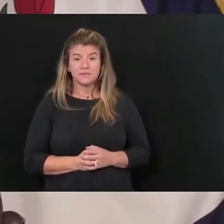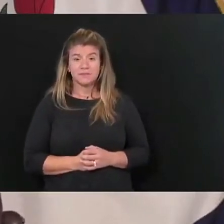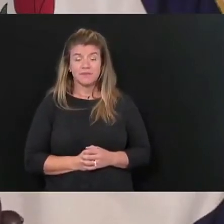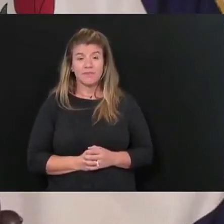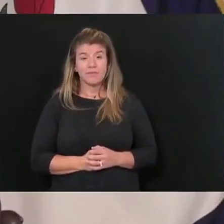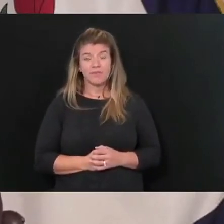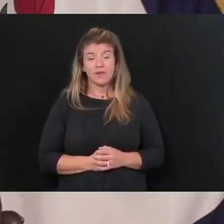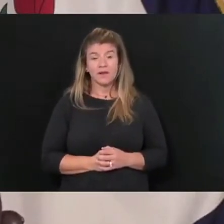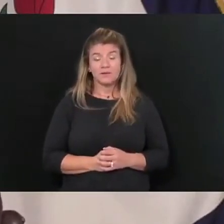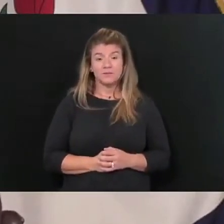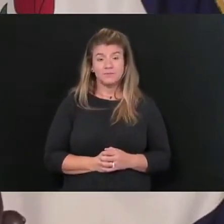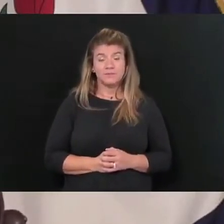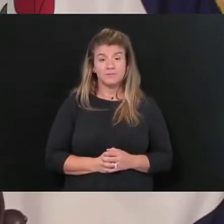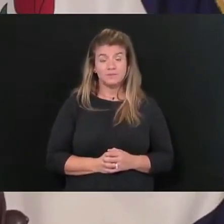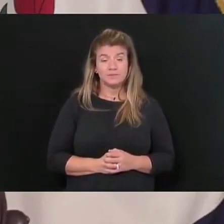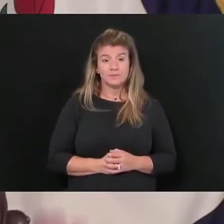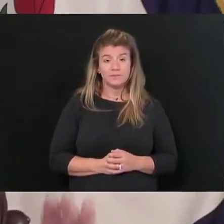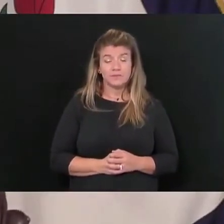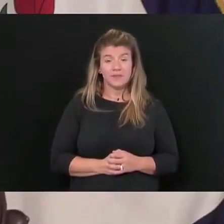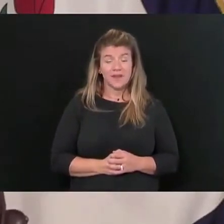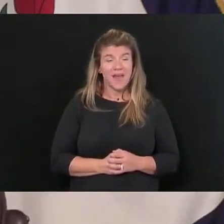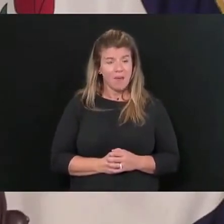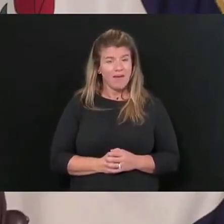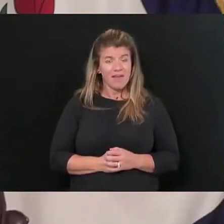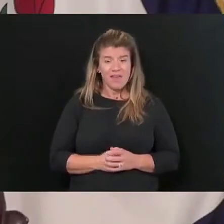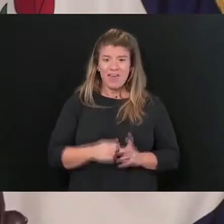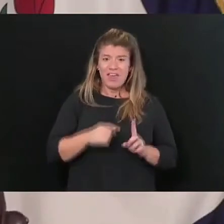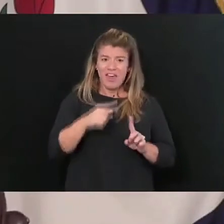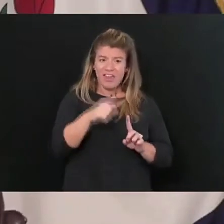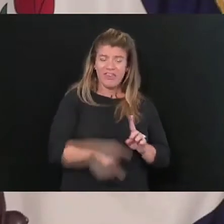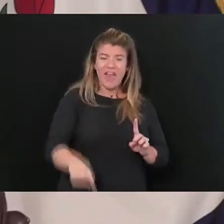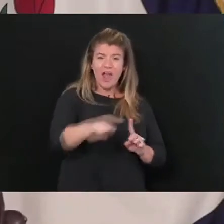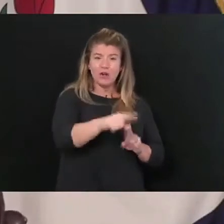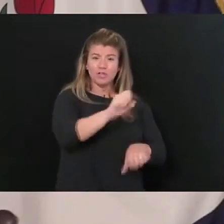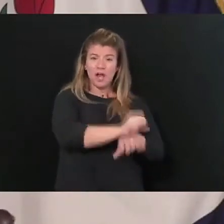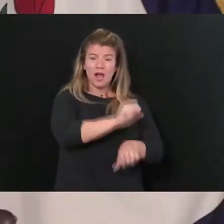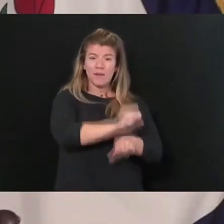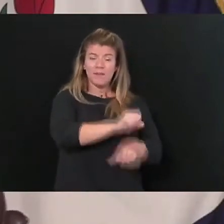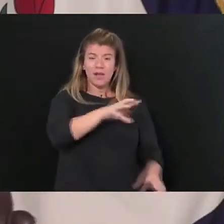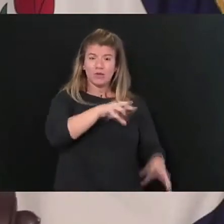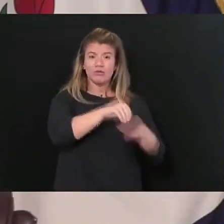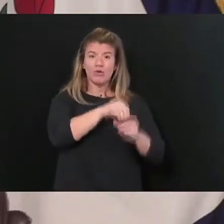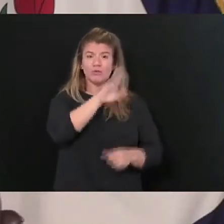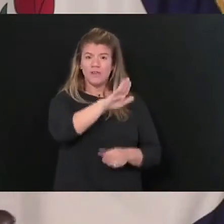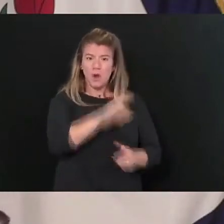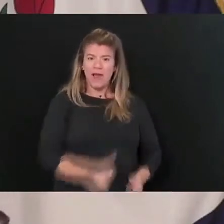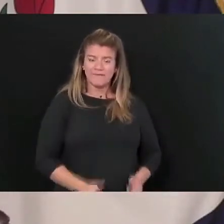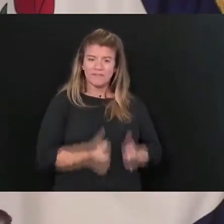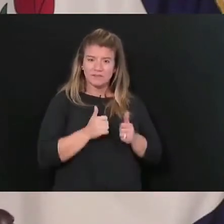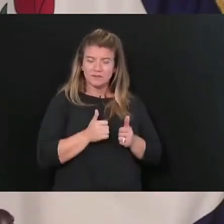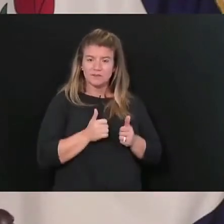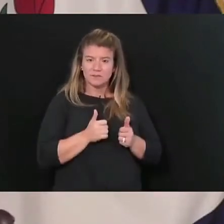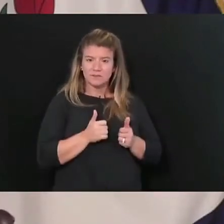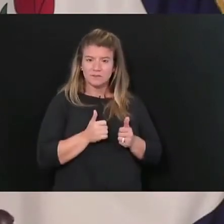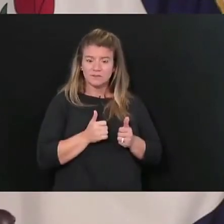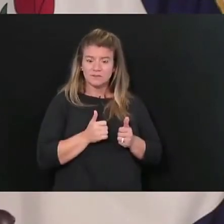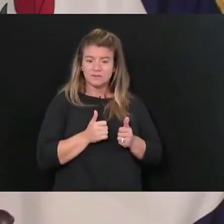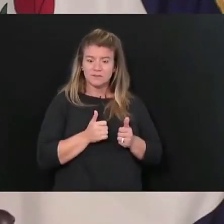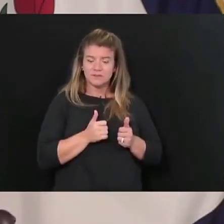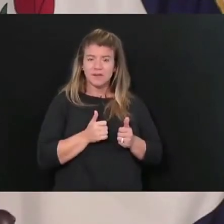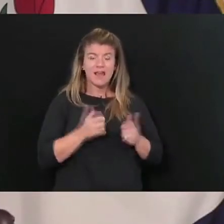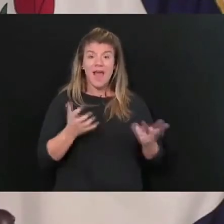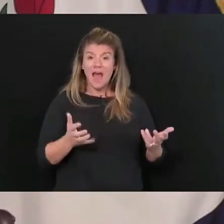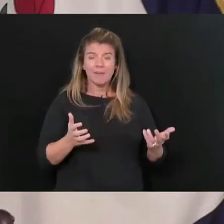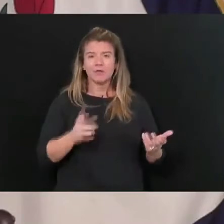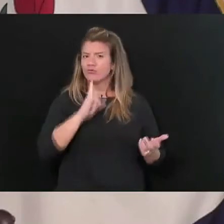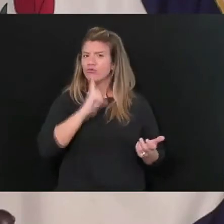they're putting their lives on the line. You know, granted, we need to back them up